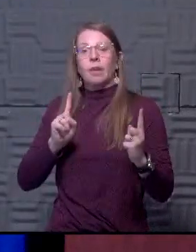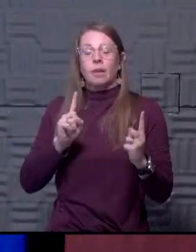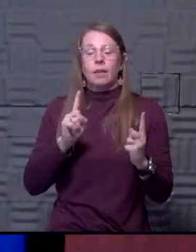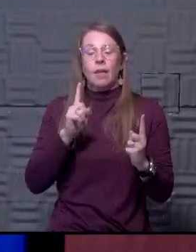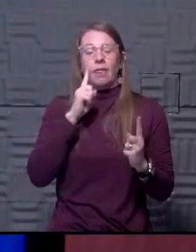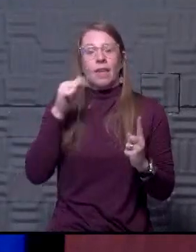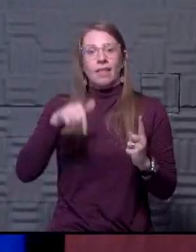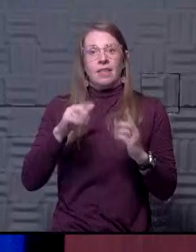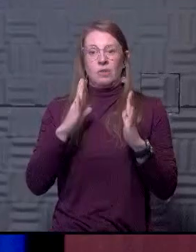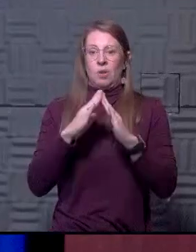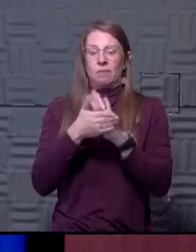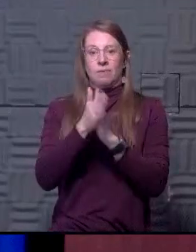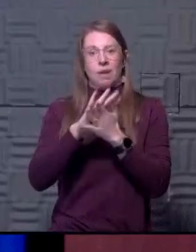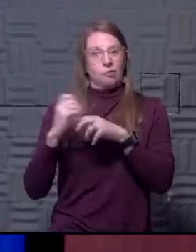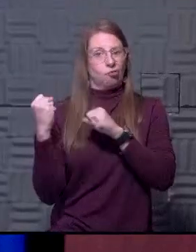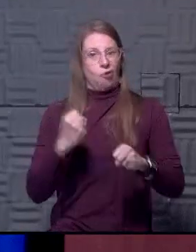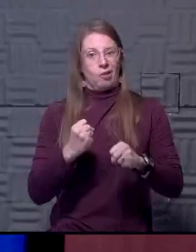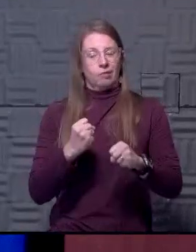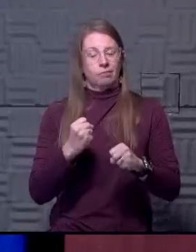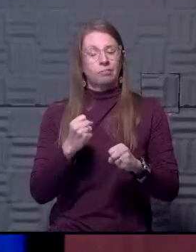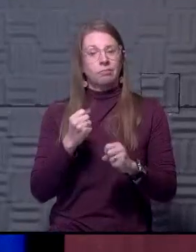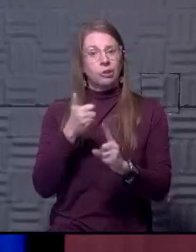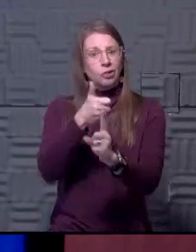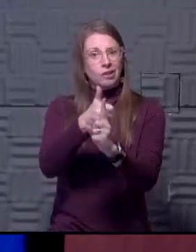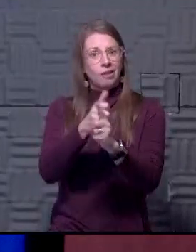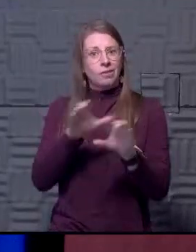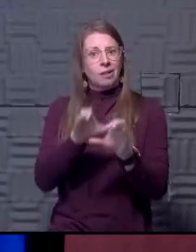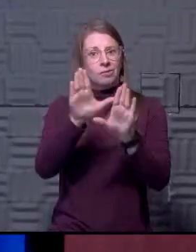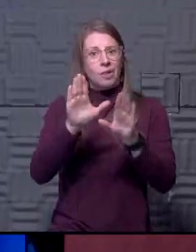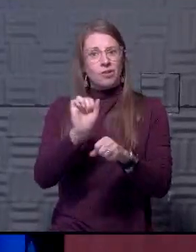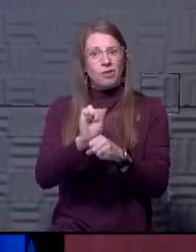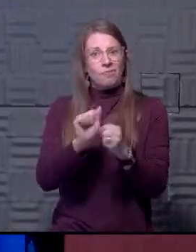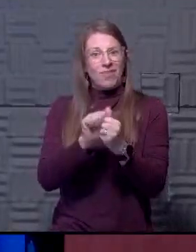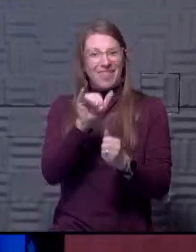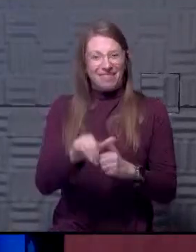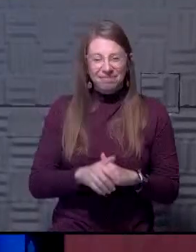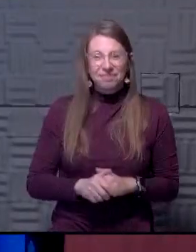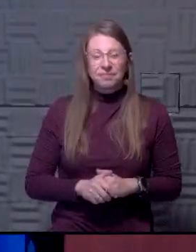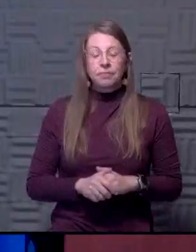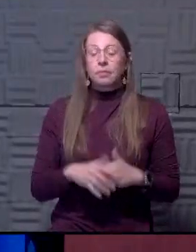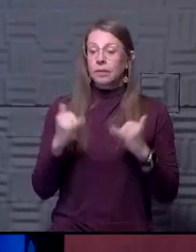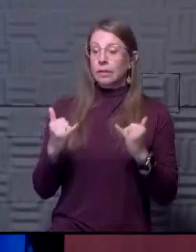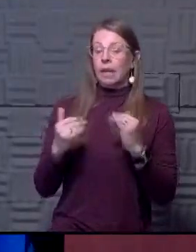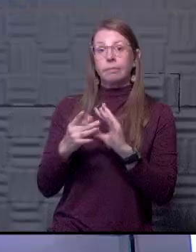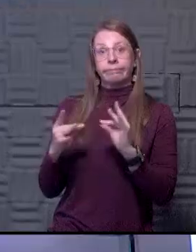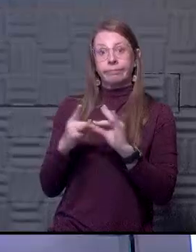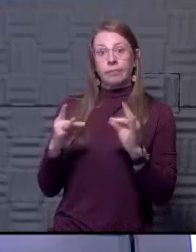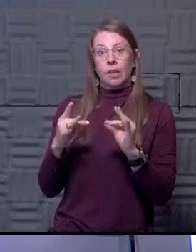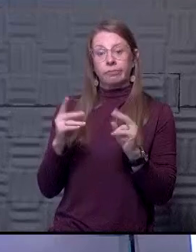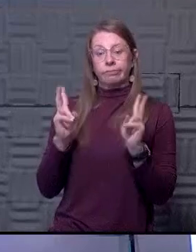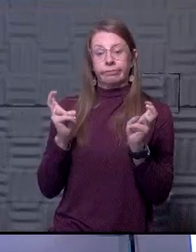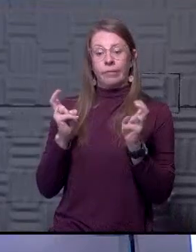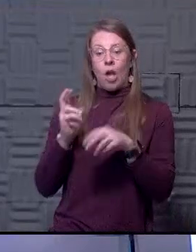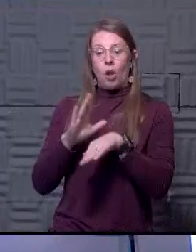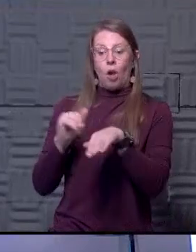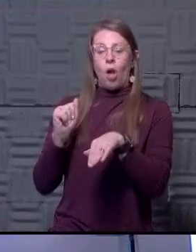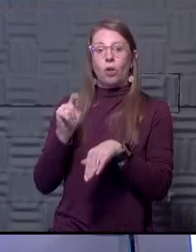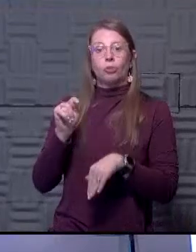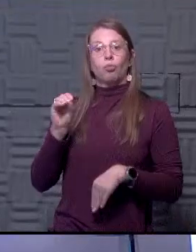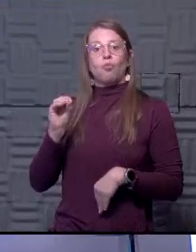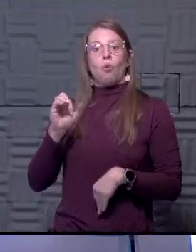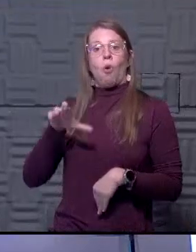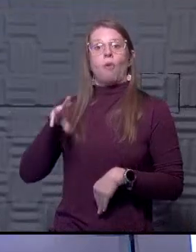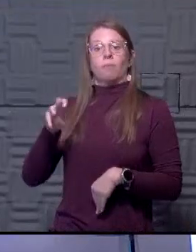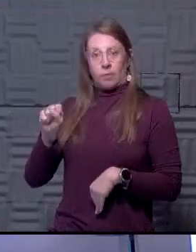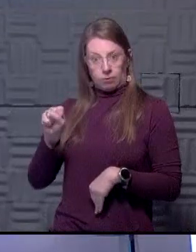you're pivotal, and you've been a hero for that. Well, Hawkeye, I mentioned that today is a call to arms. And it's kind of a special